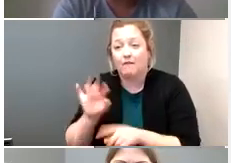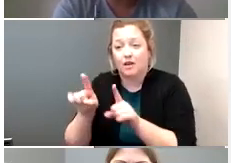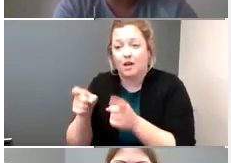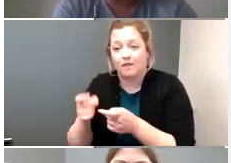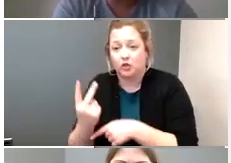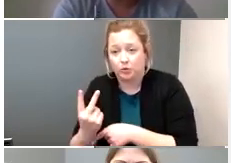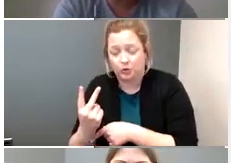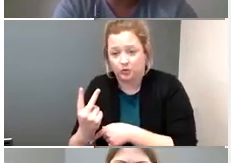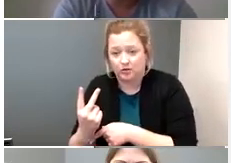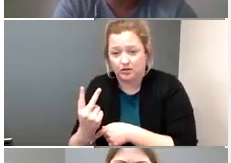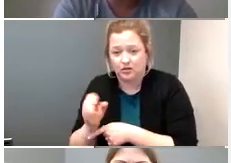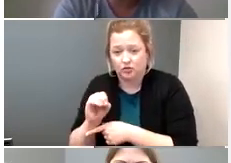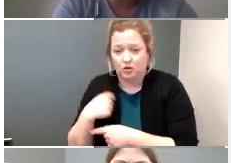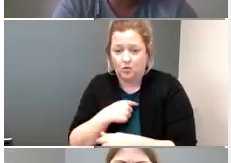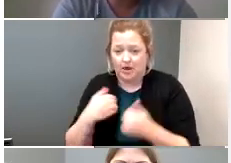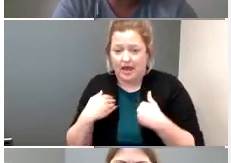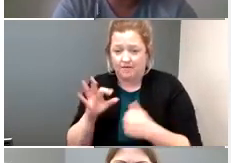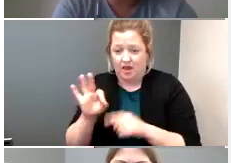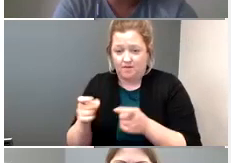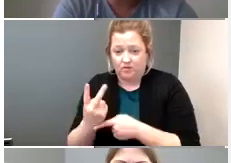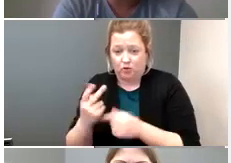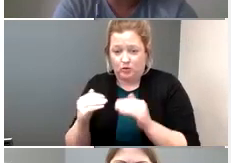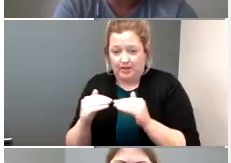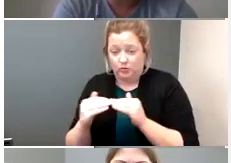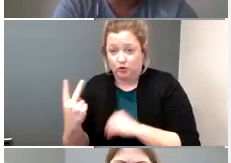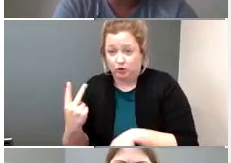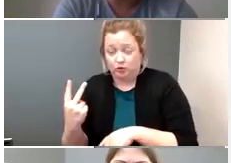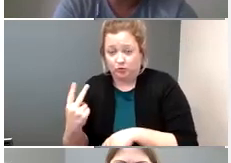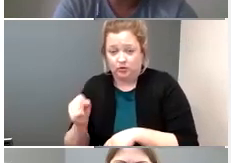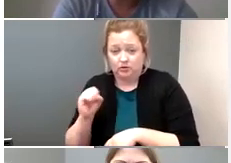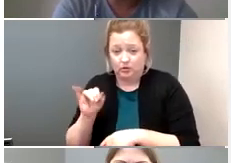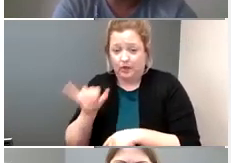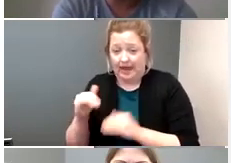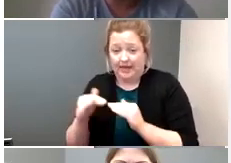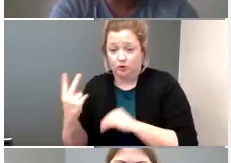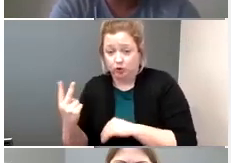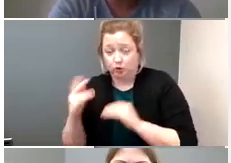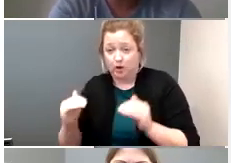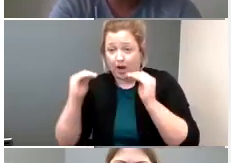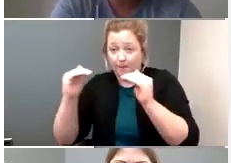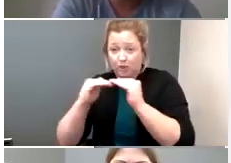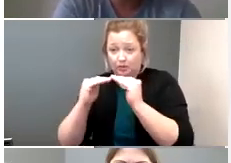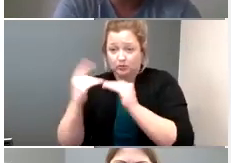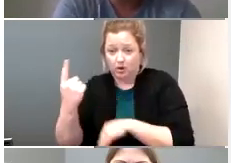so we have f of 2 equals to 2. So we have this as 2, we have this as 1. So that results in,